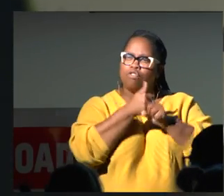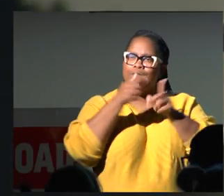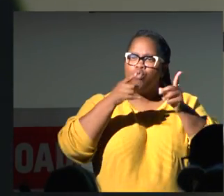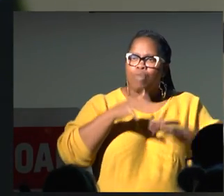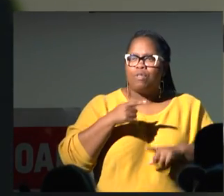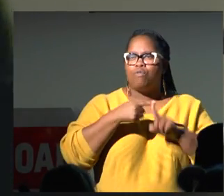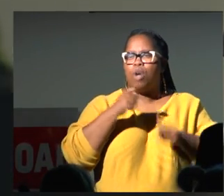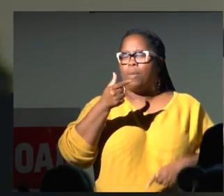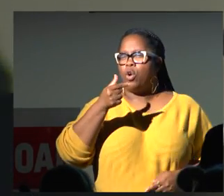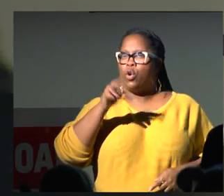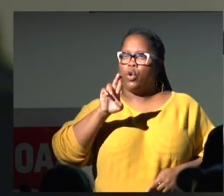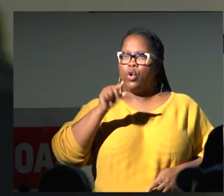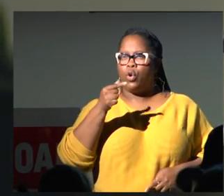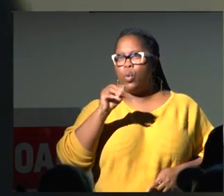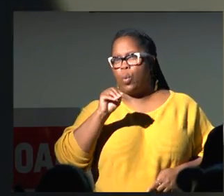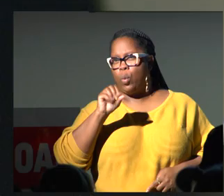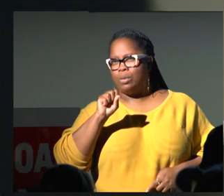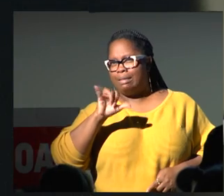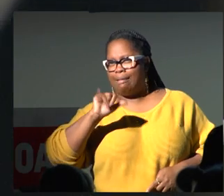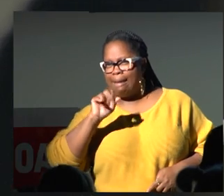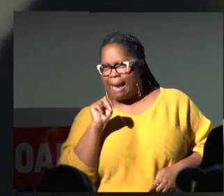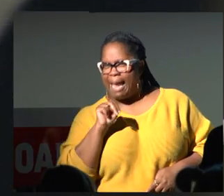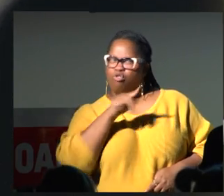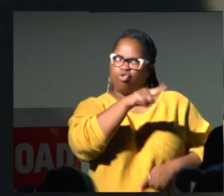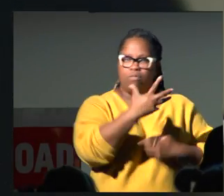obviously Ashley's been in the game for many years. Yeah.